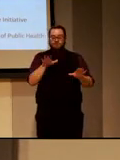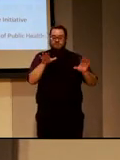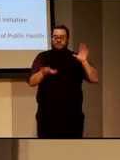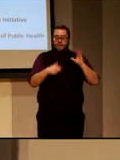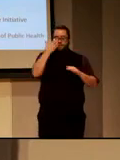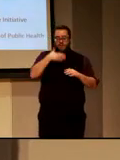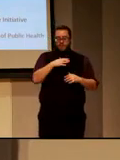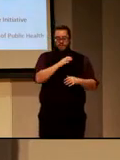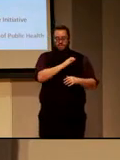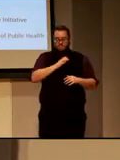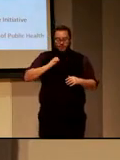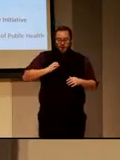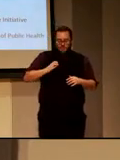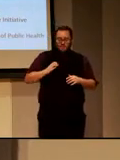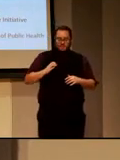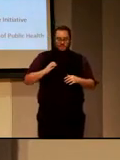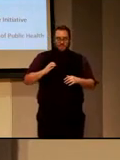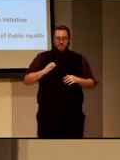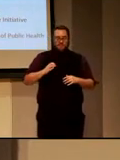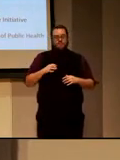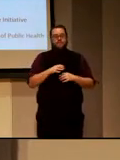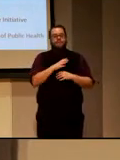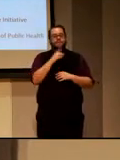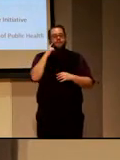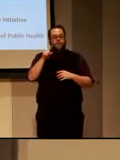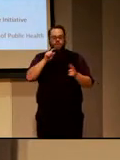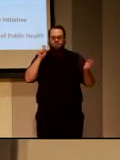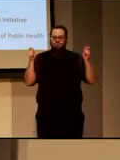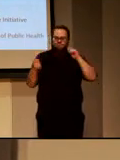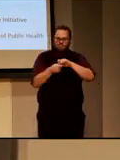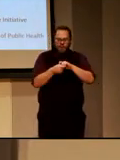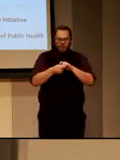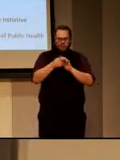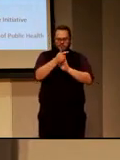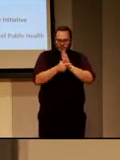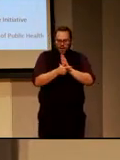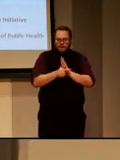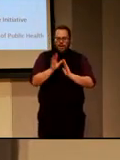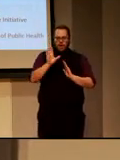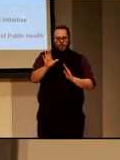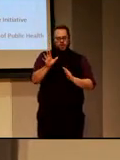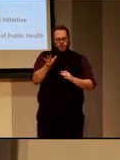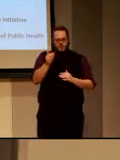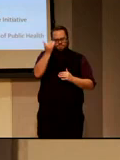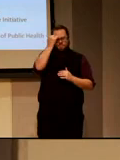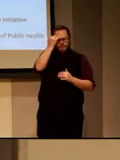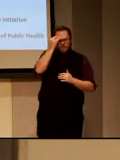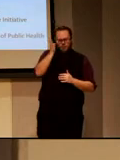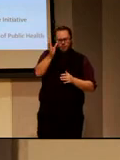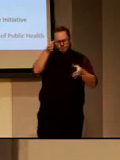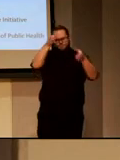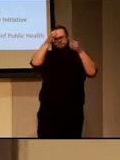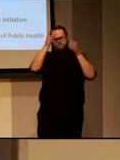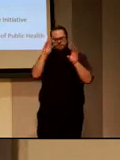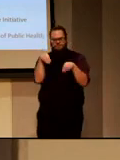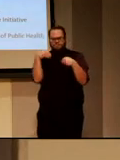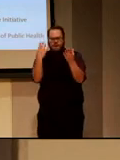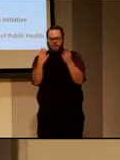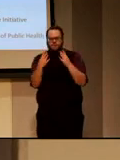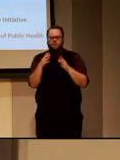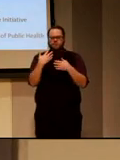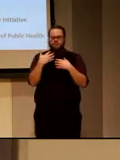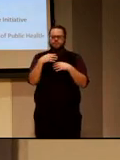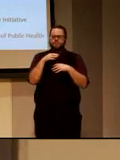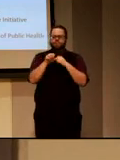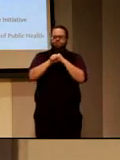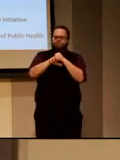Committee on Oversight and Reform, and she regularly lends her expertise to different mainstream media outlets